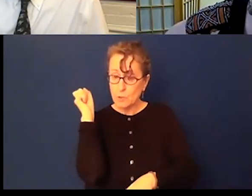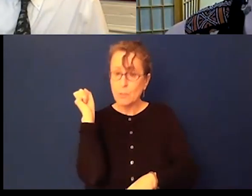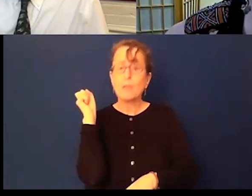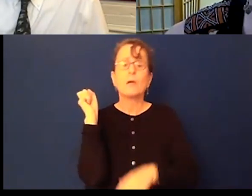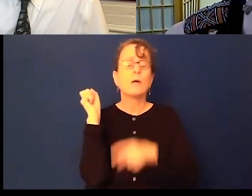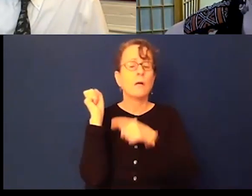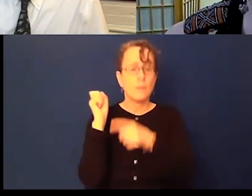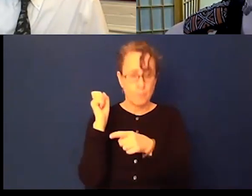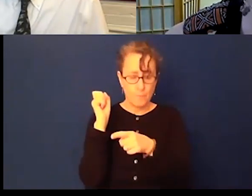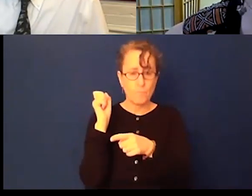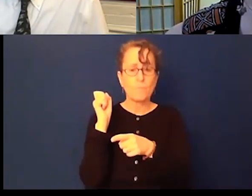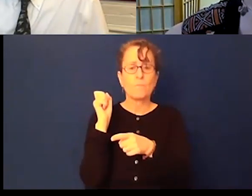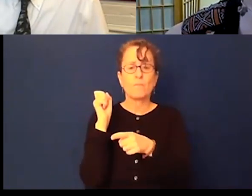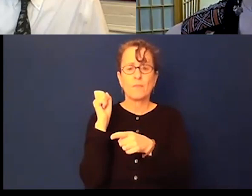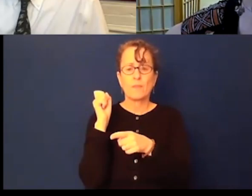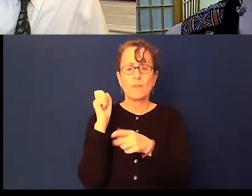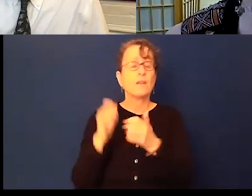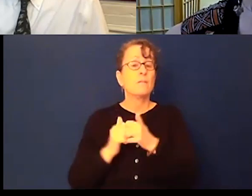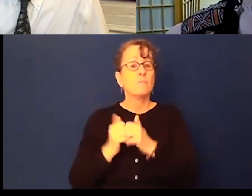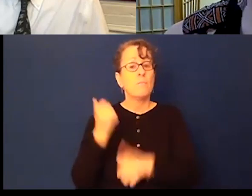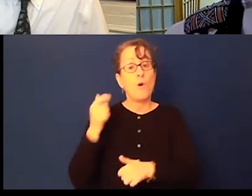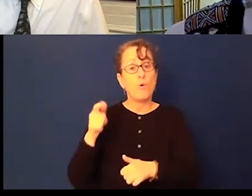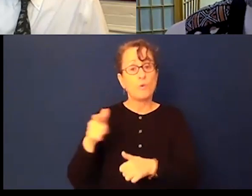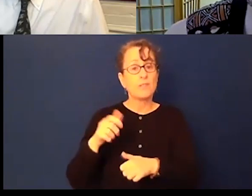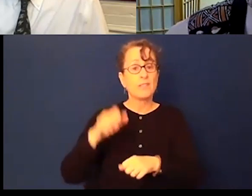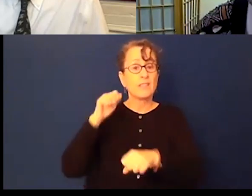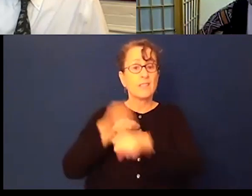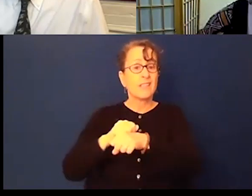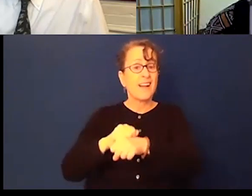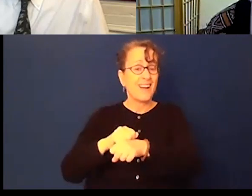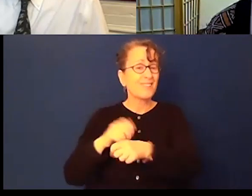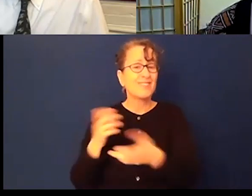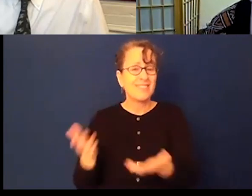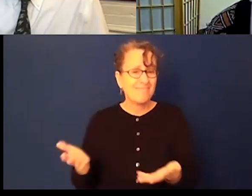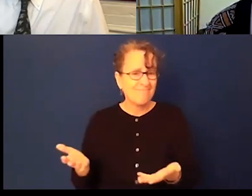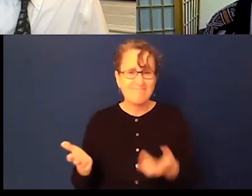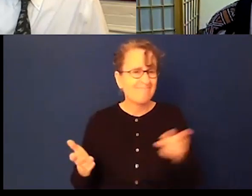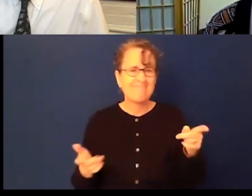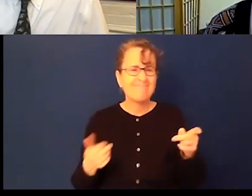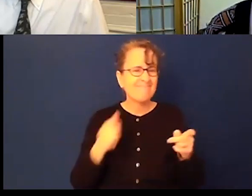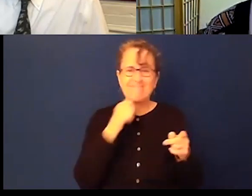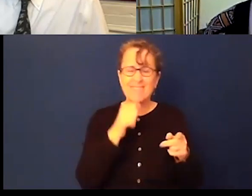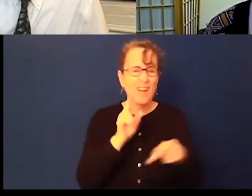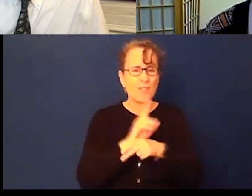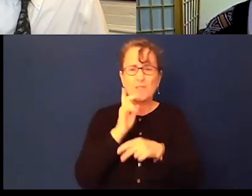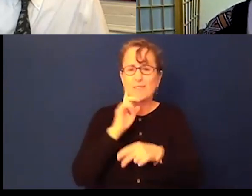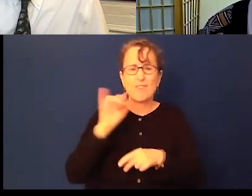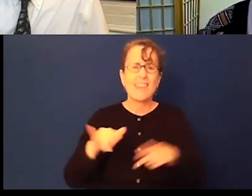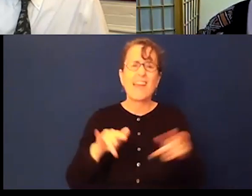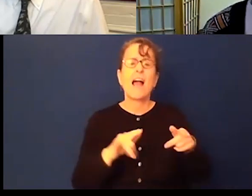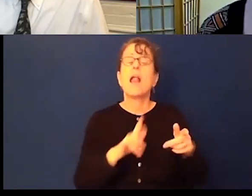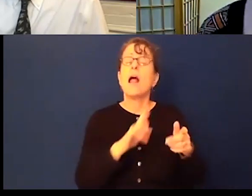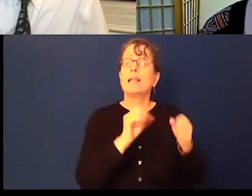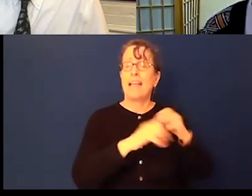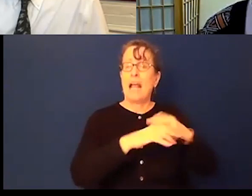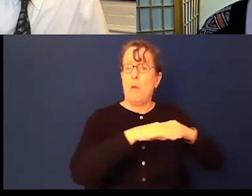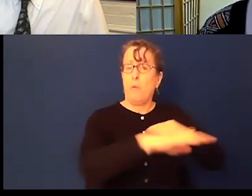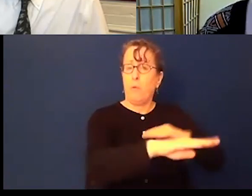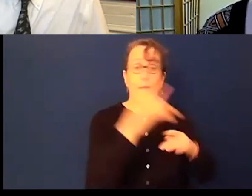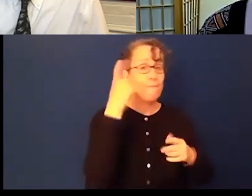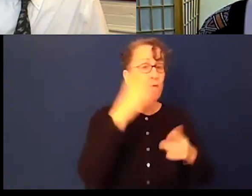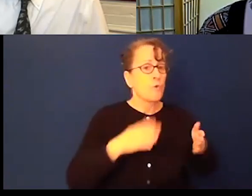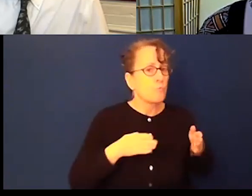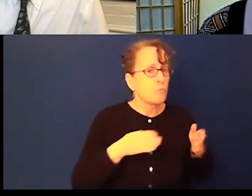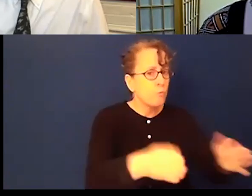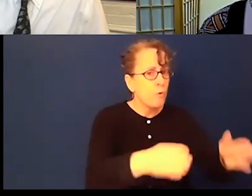sidewalks are concrete, so it wouldn't really apply. You know, it would be used more in roadway applications than it would sidewalk